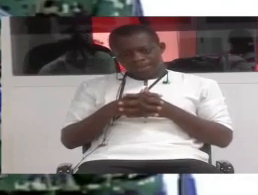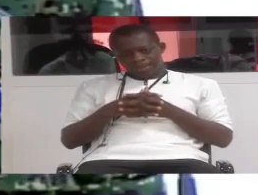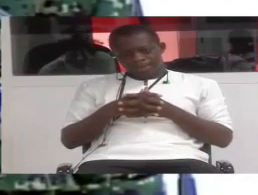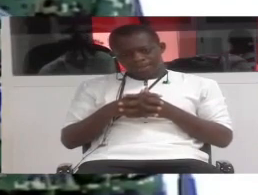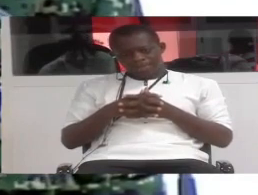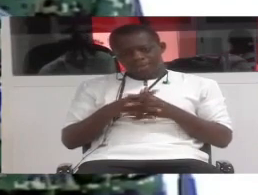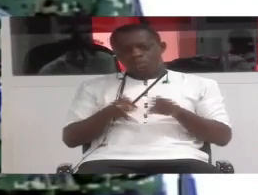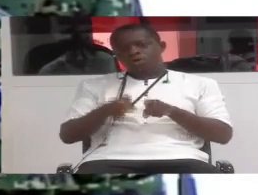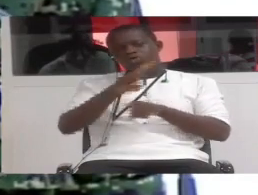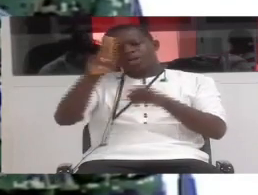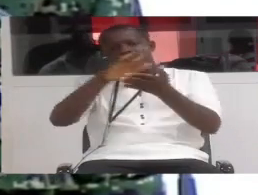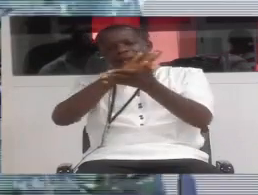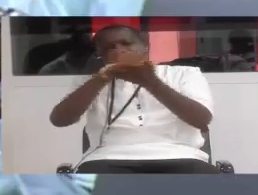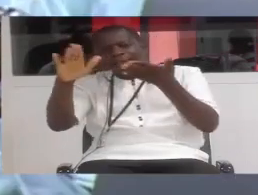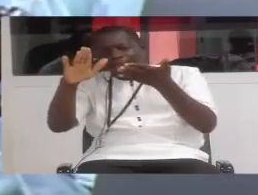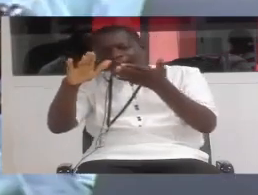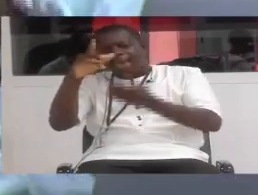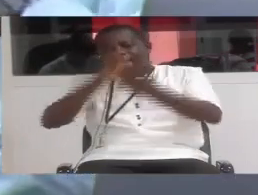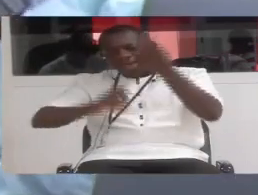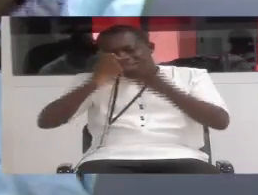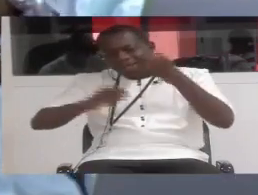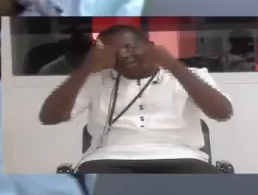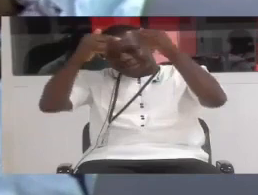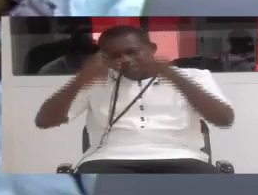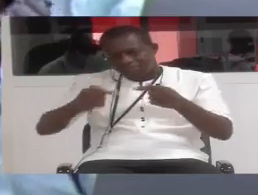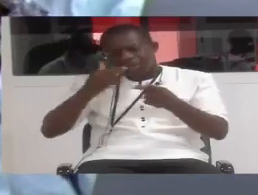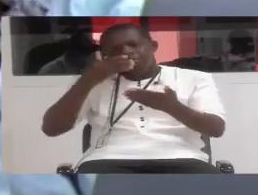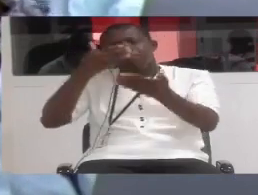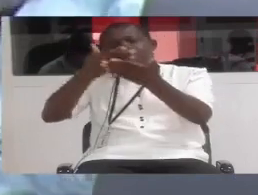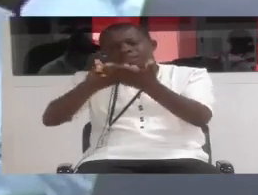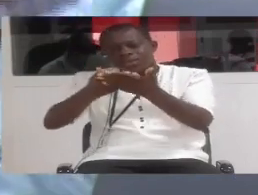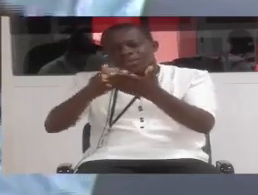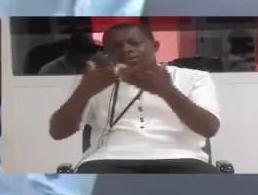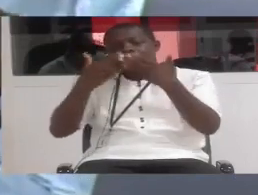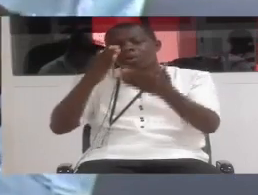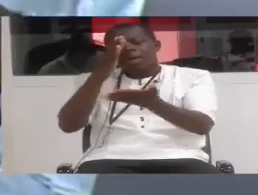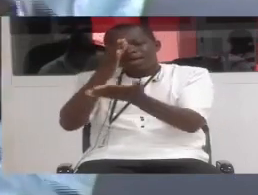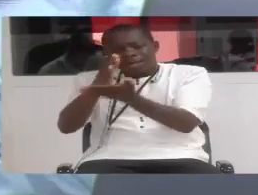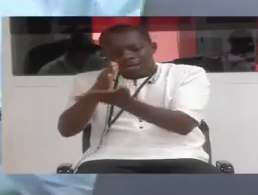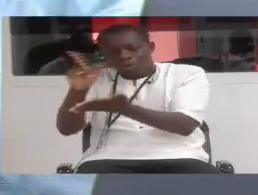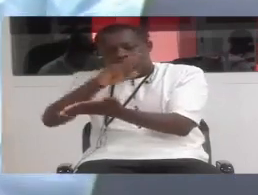It's a bit unclear. Could you take that statement again? Tell us exactly what you mean. Did they